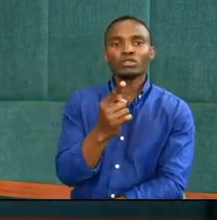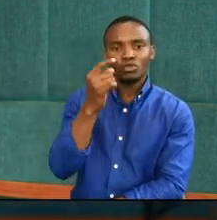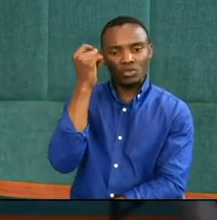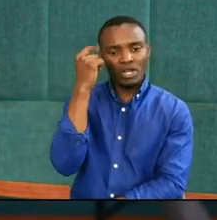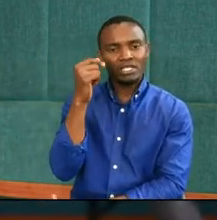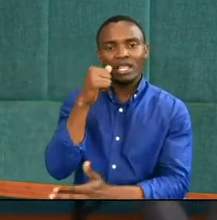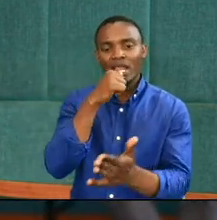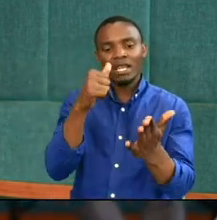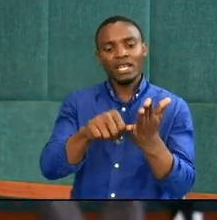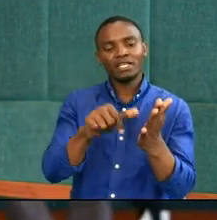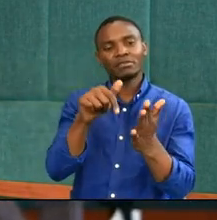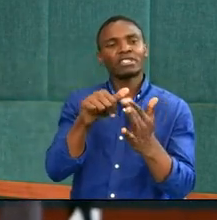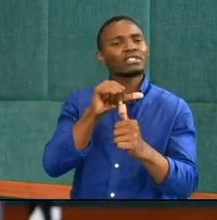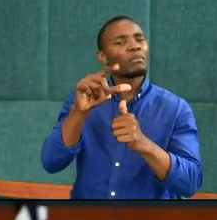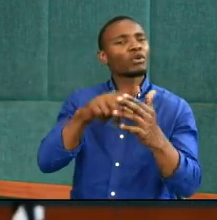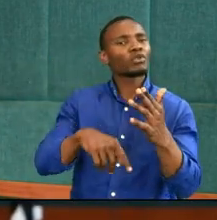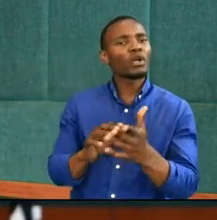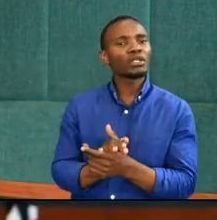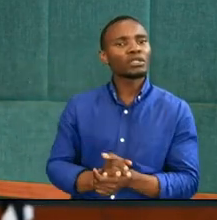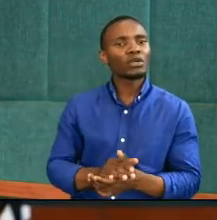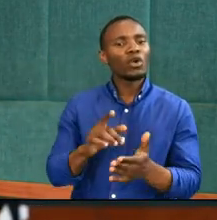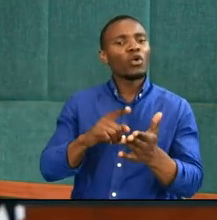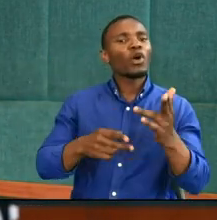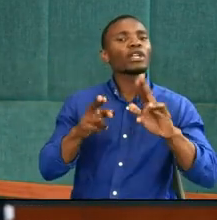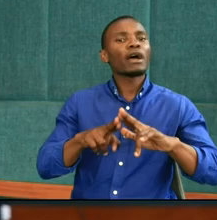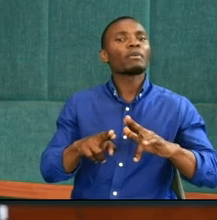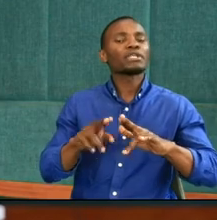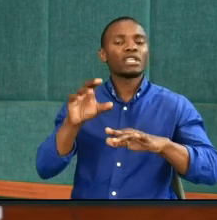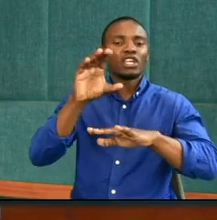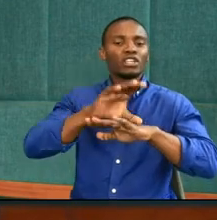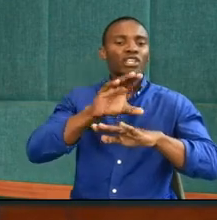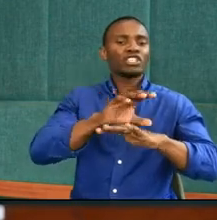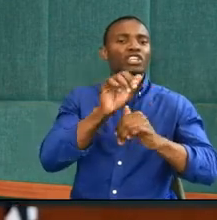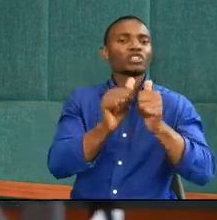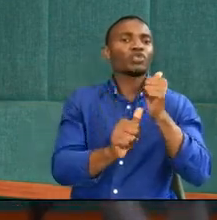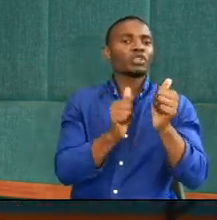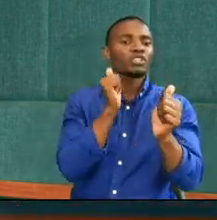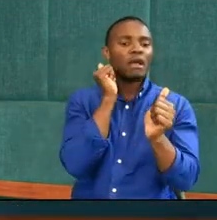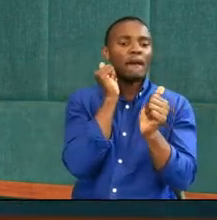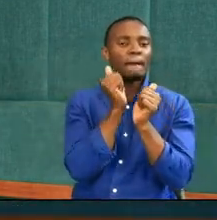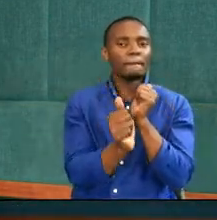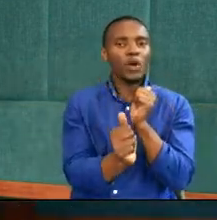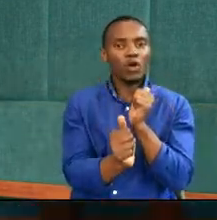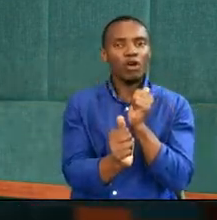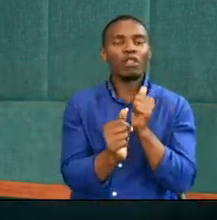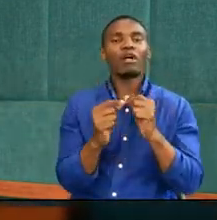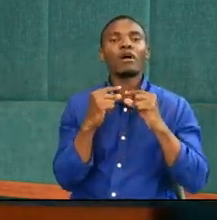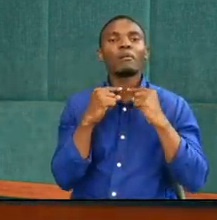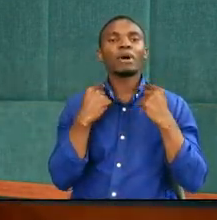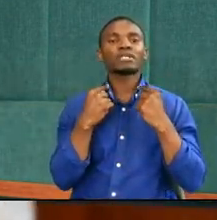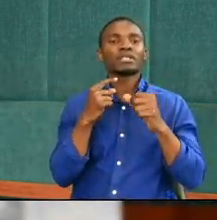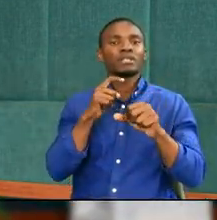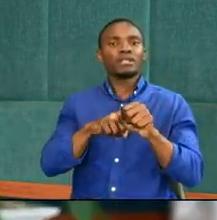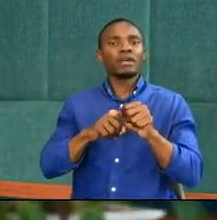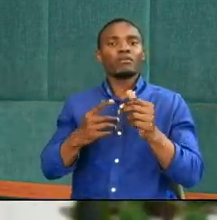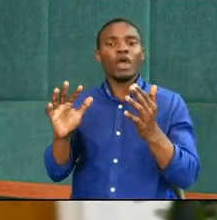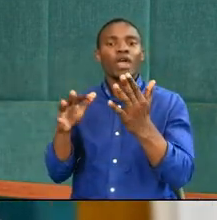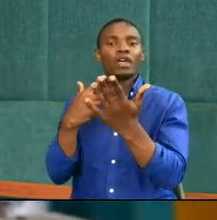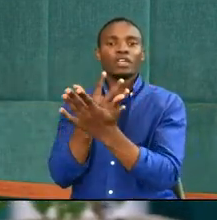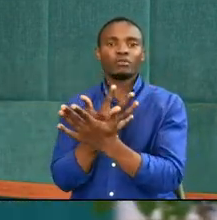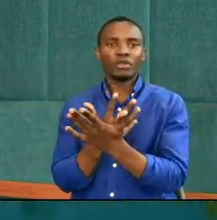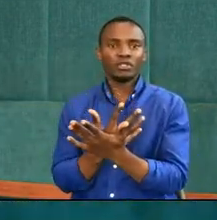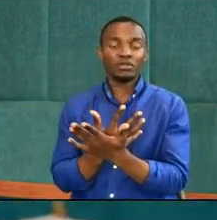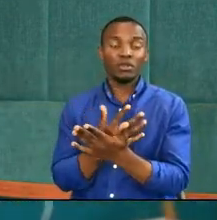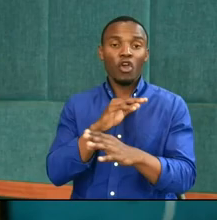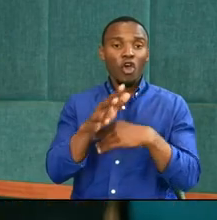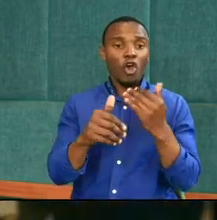letters. What happens is that the church that Paul pastored while he was in prison, most of those letters are